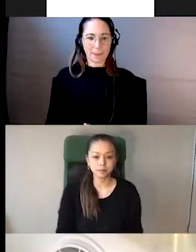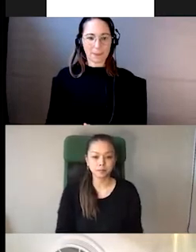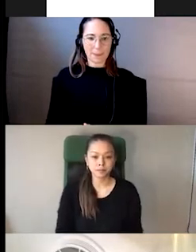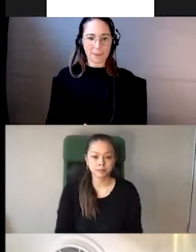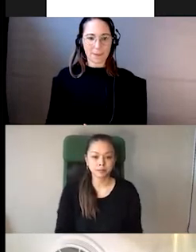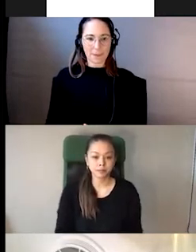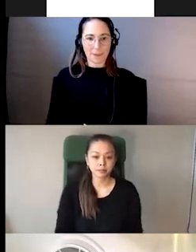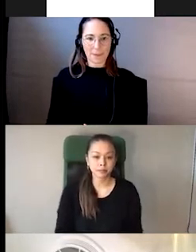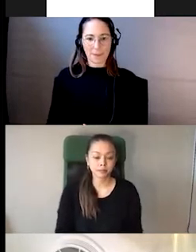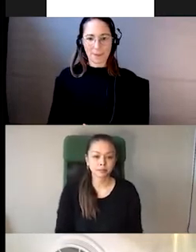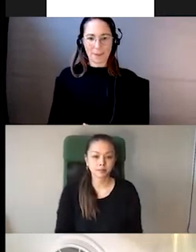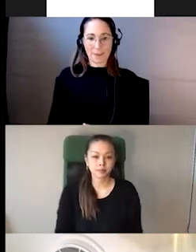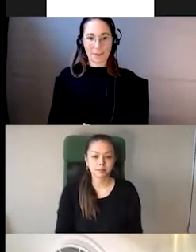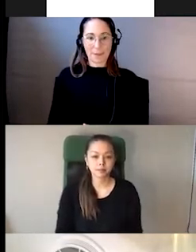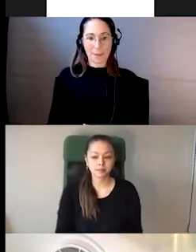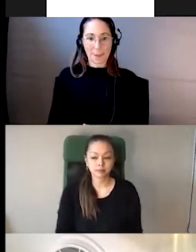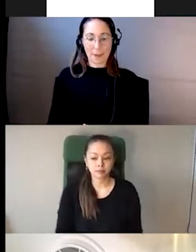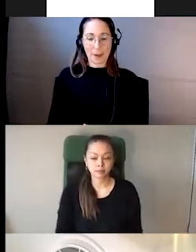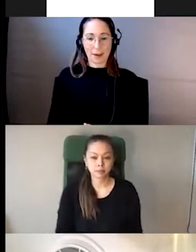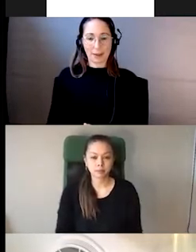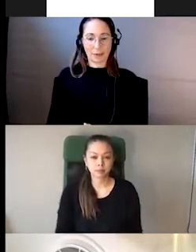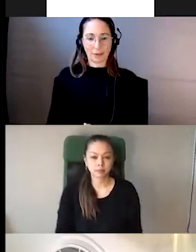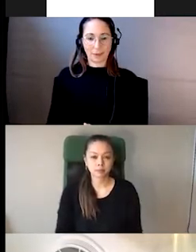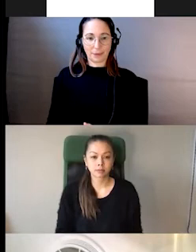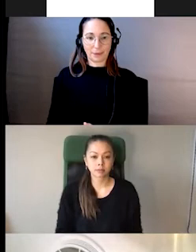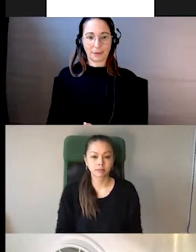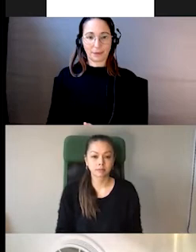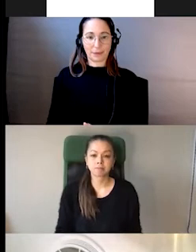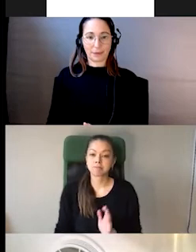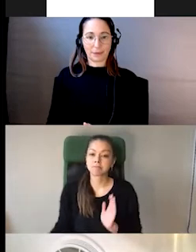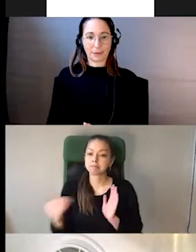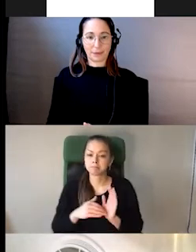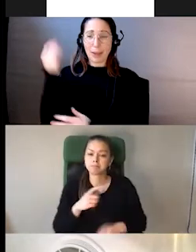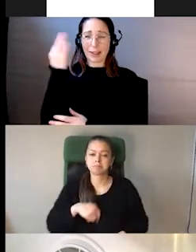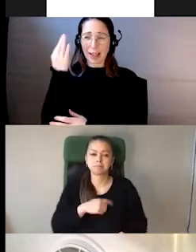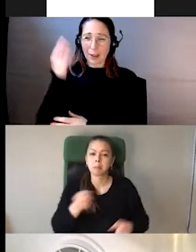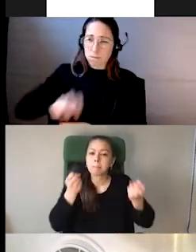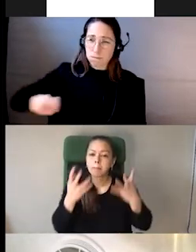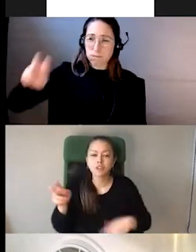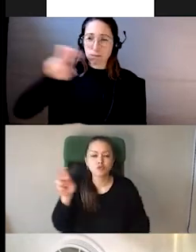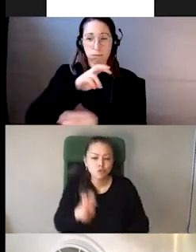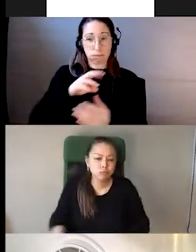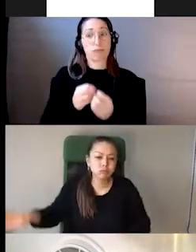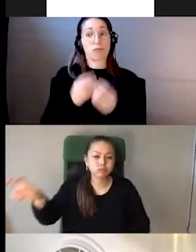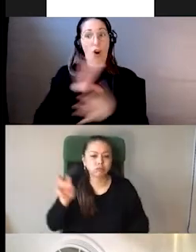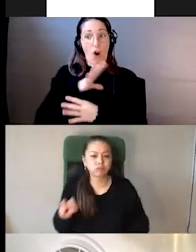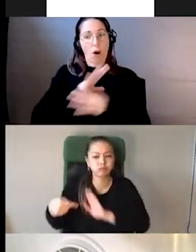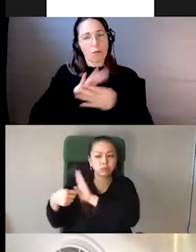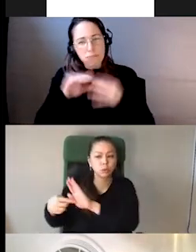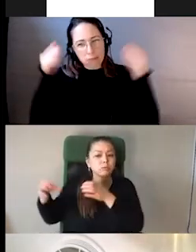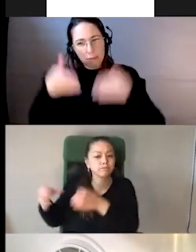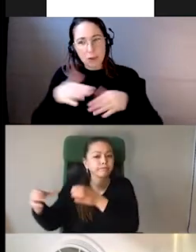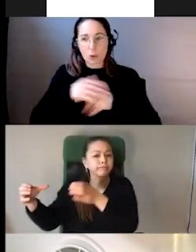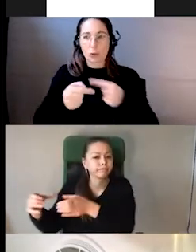We have several traveling exhibits that deal specifically with Indigenous languages. And as I mentioned, we also